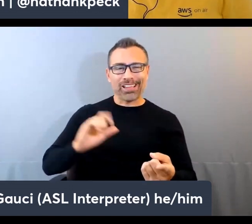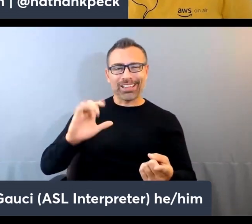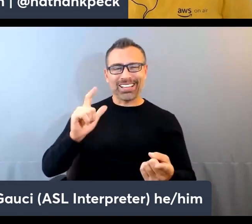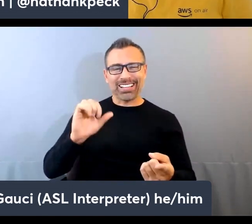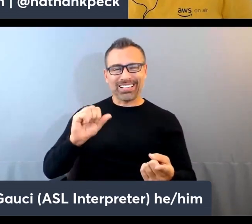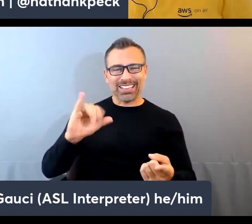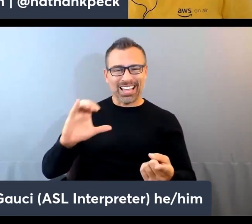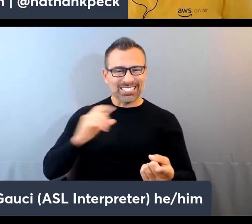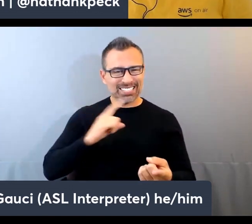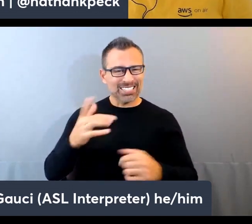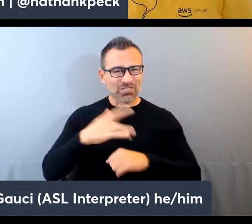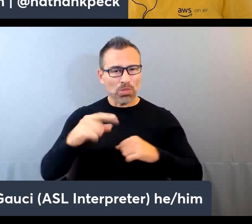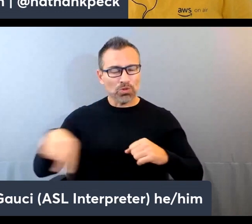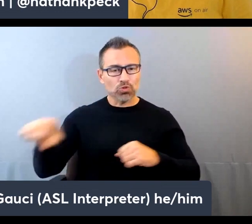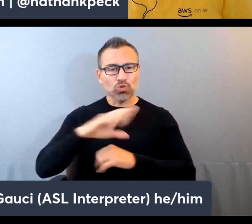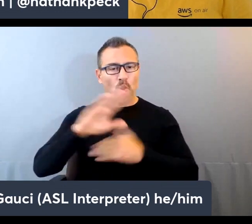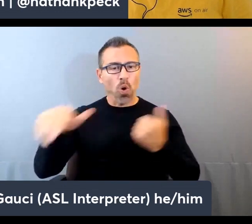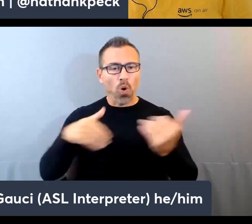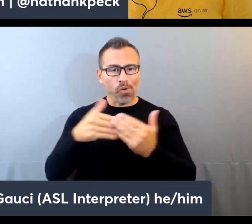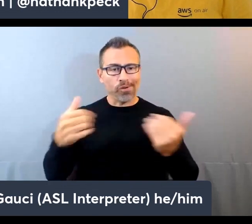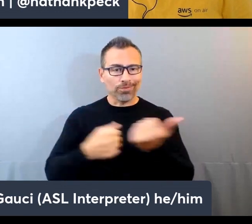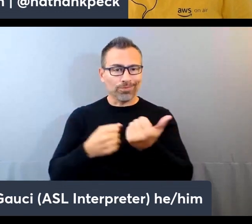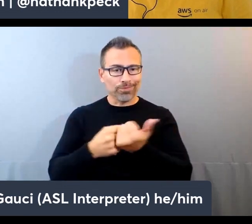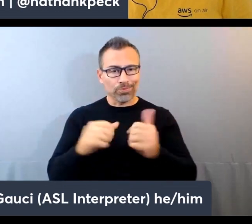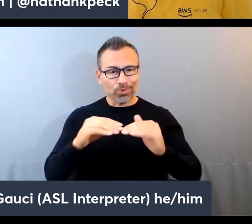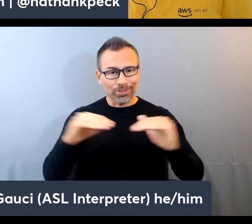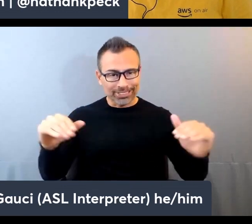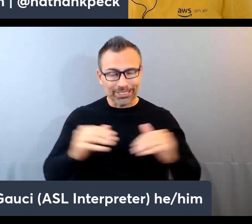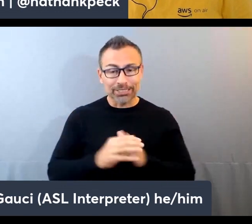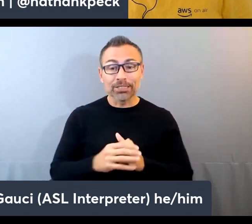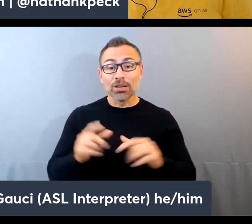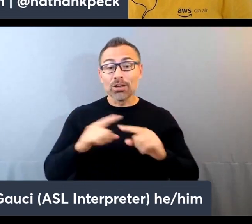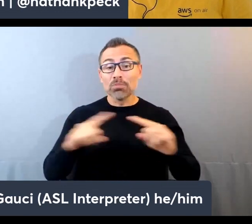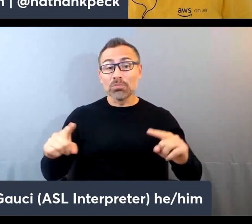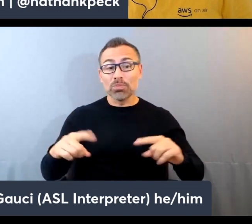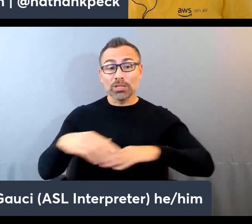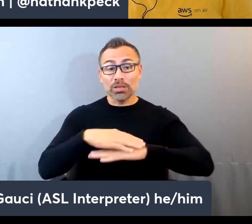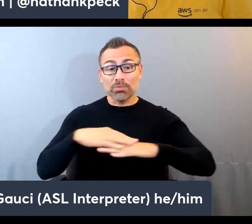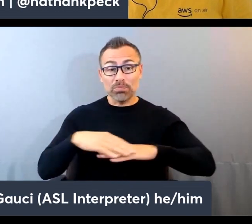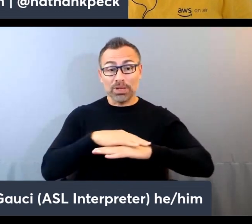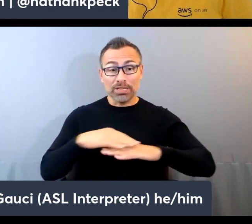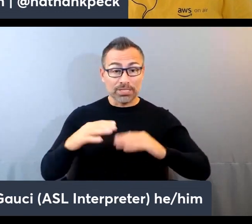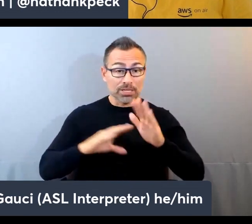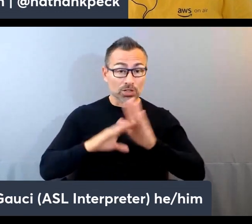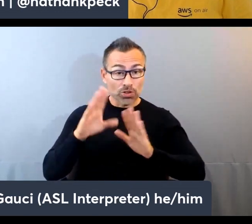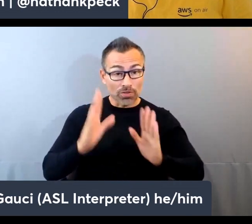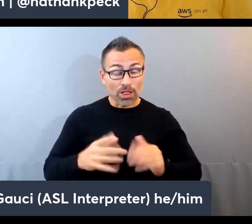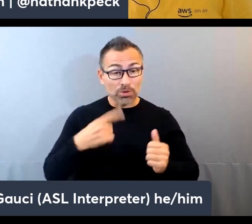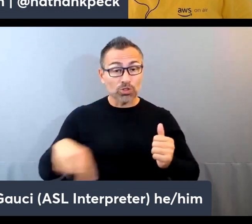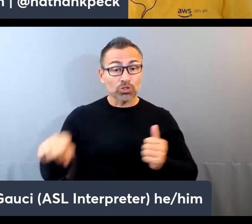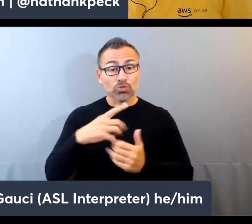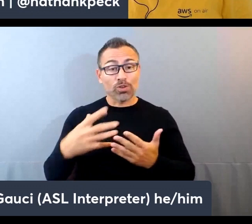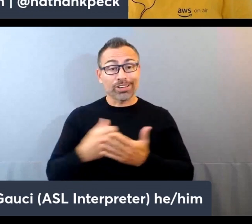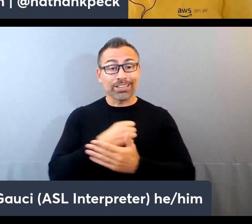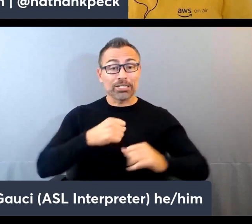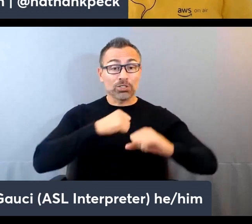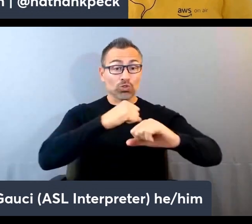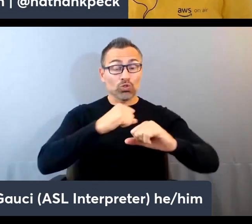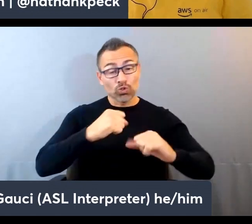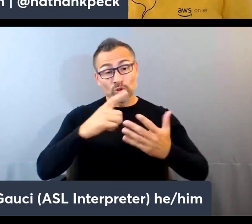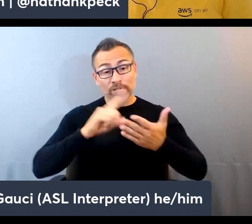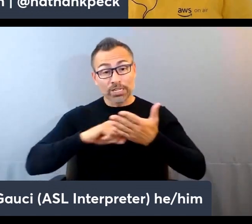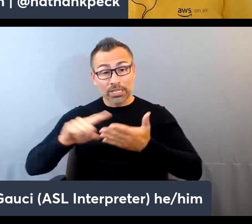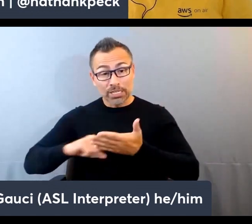support tiers. So the basic and the developer support tiers get security checks and service quota checks,